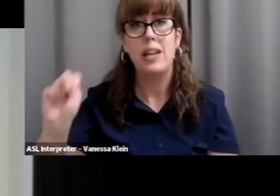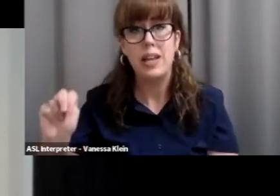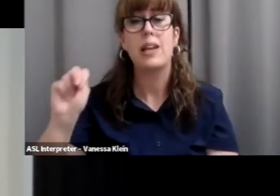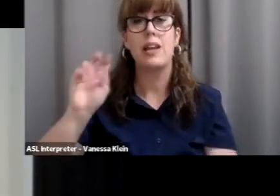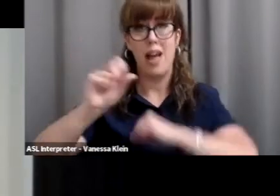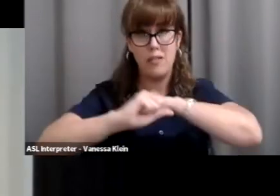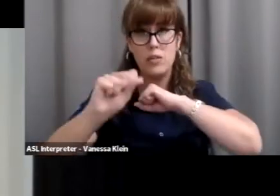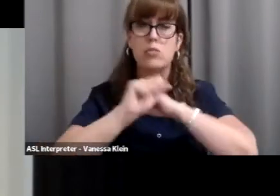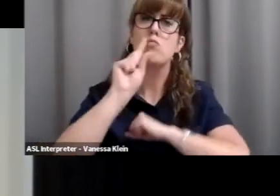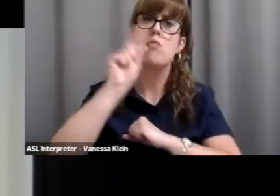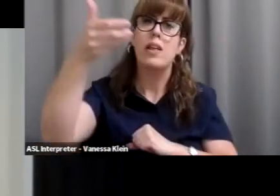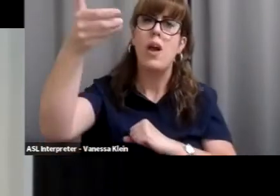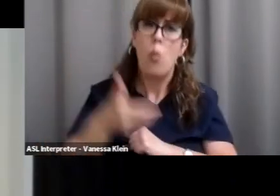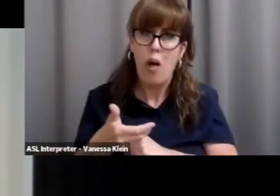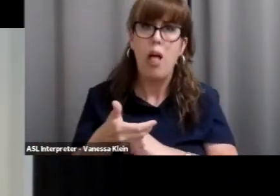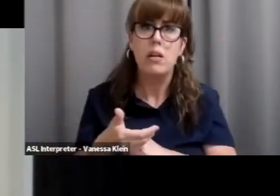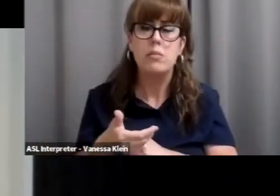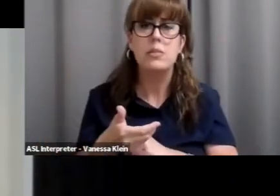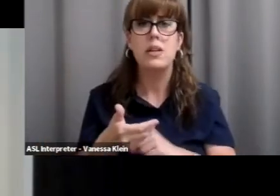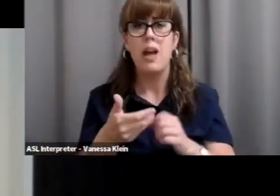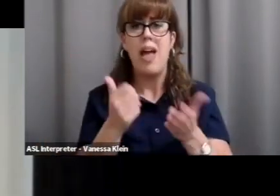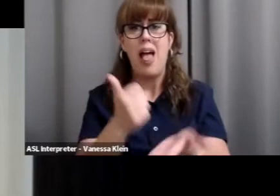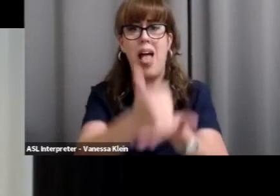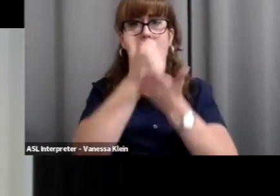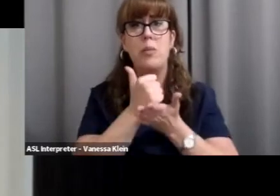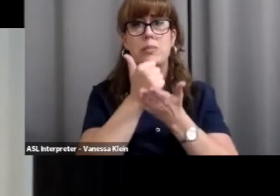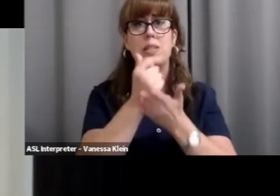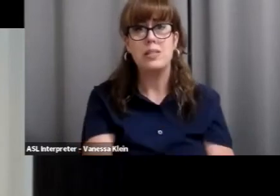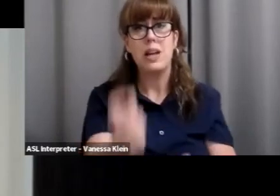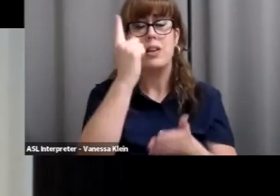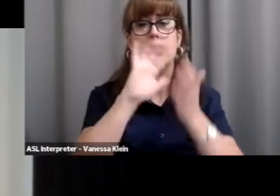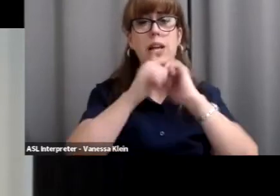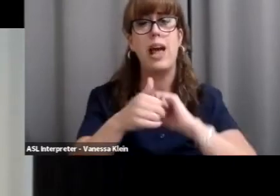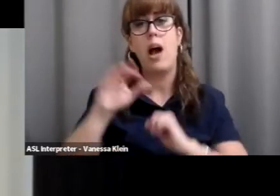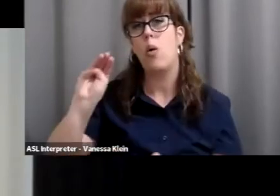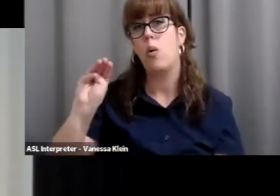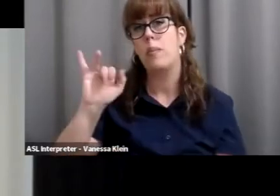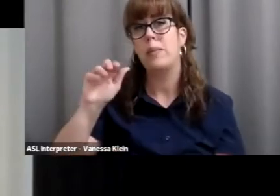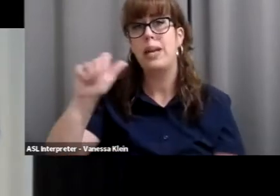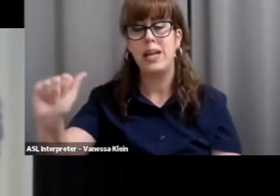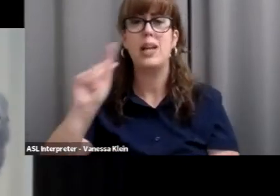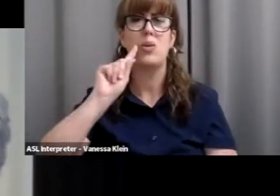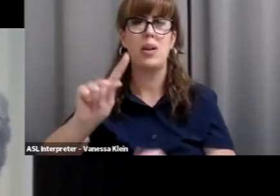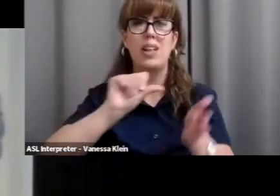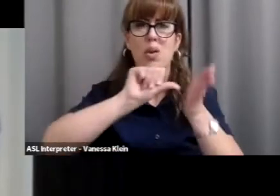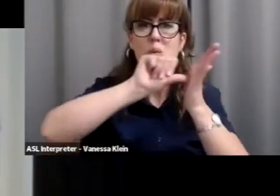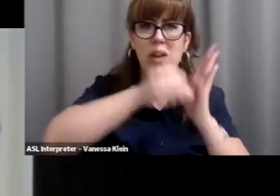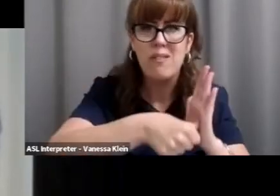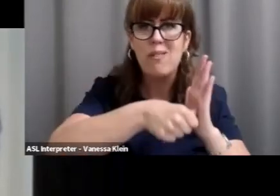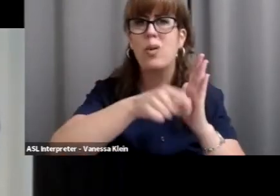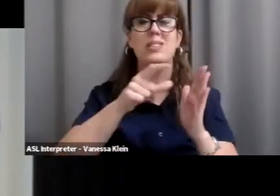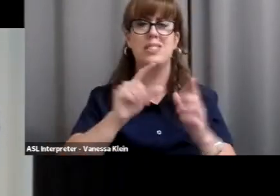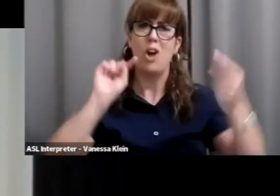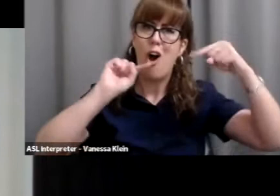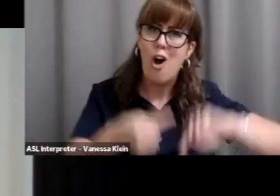understanding how media at times reinforces the harmful side of it. The research shares some